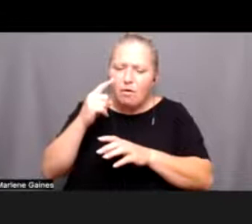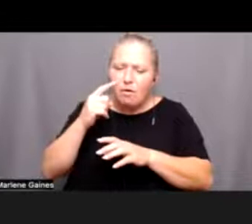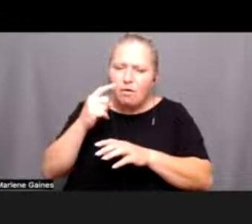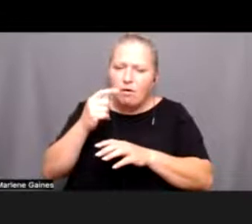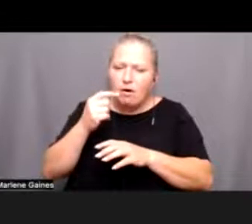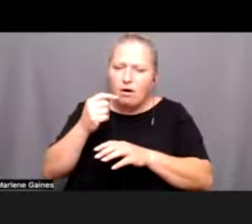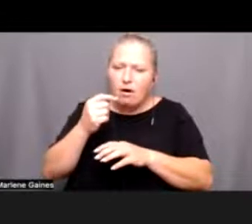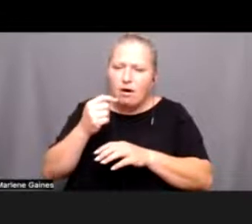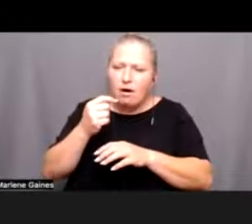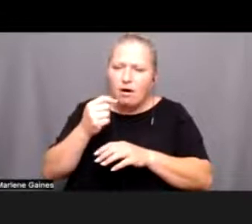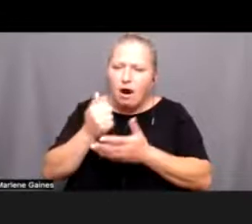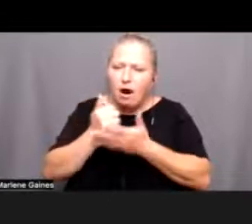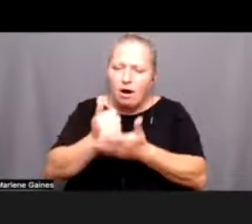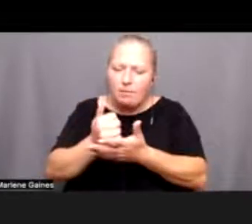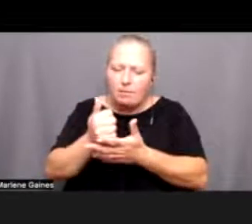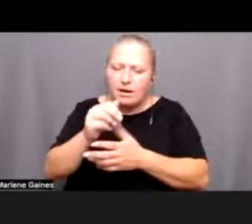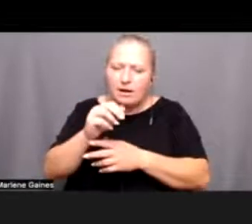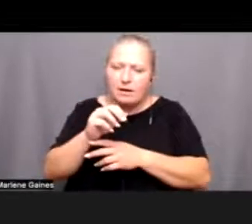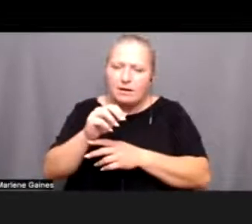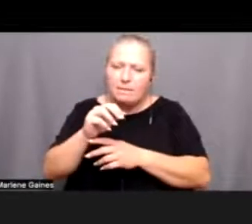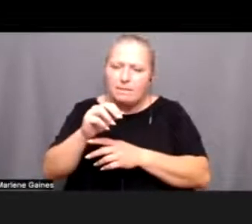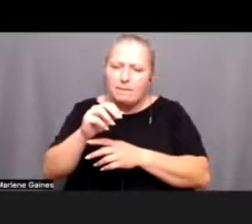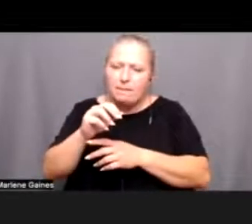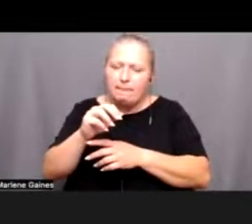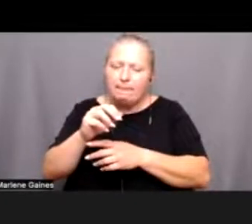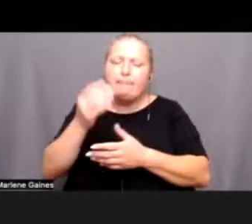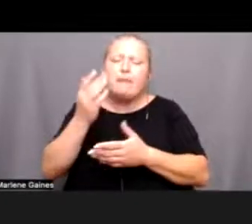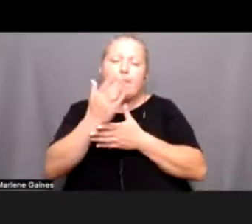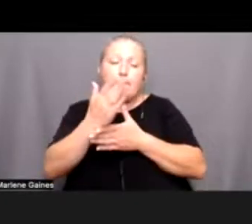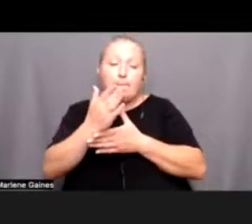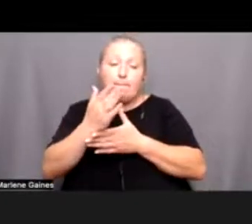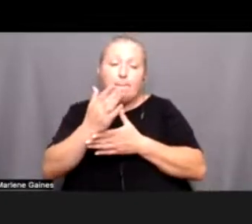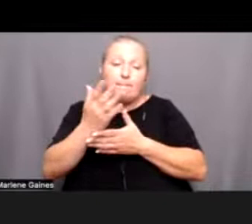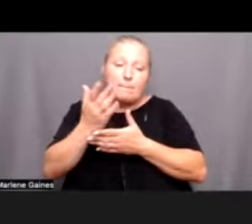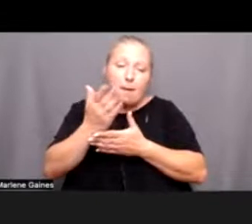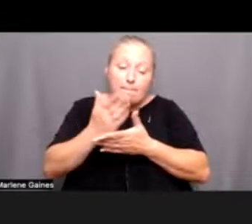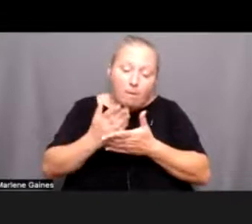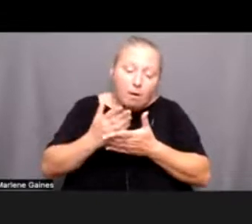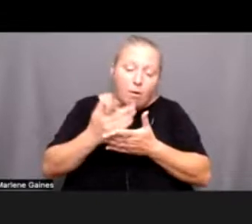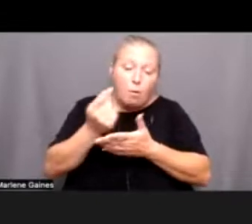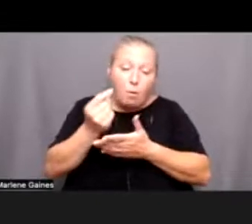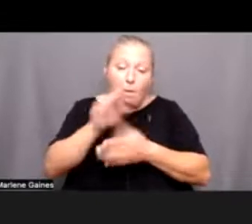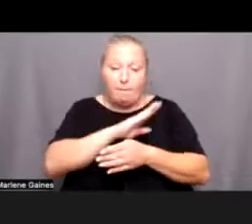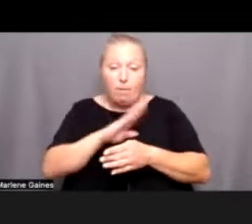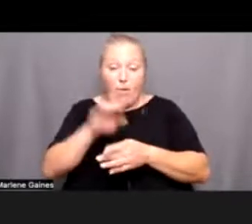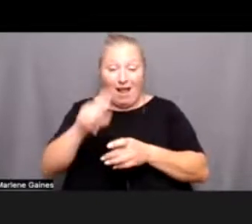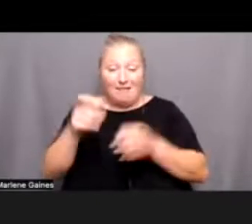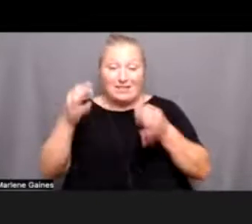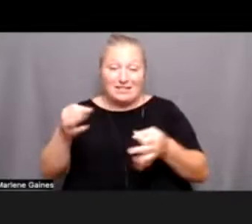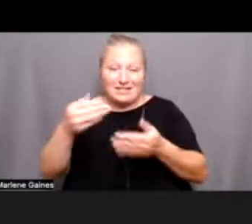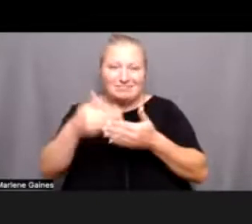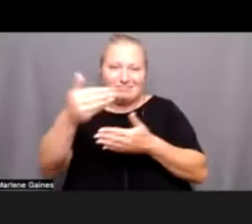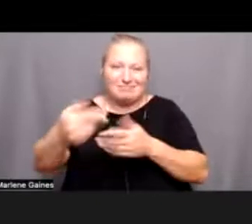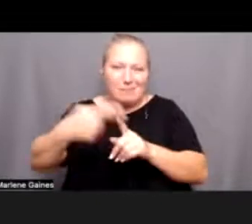grade. Yeah, so part of what the board will decide in the weeks ahead is, or in the